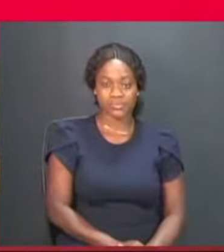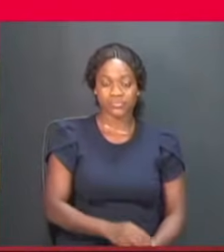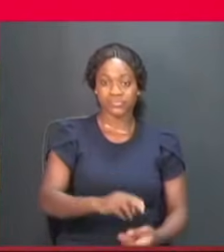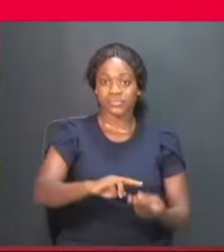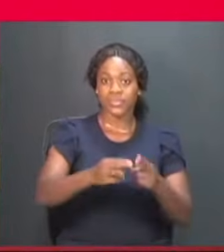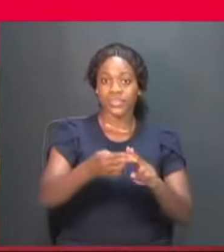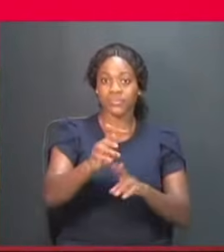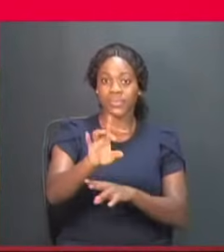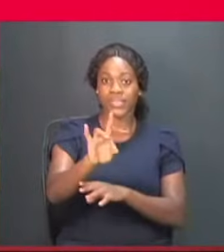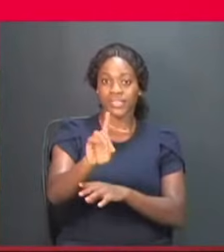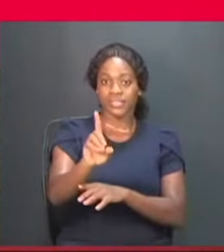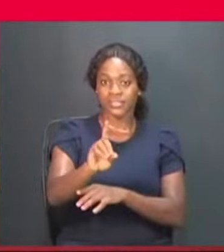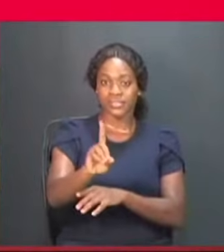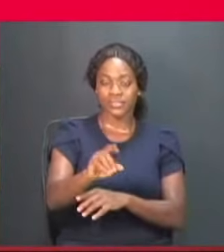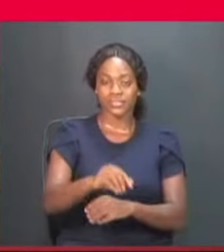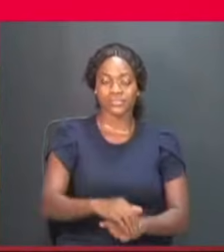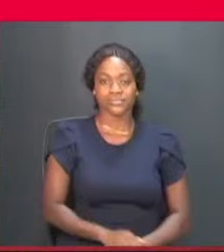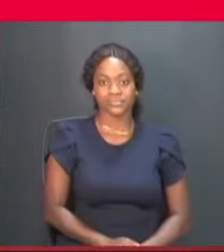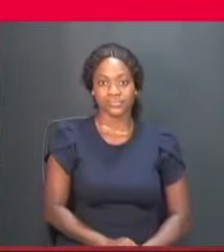numbered 8D.